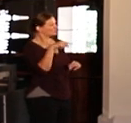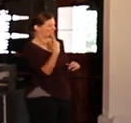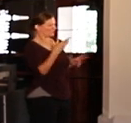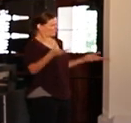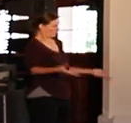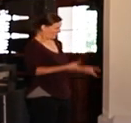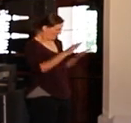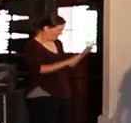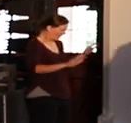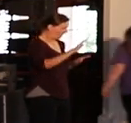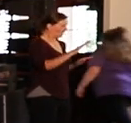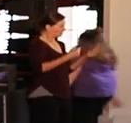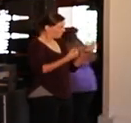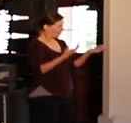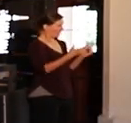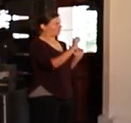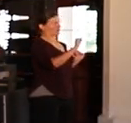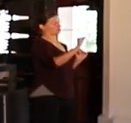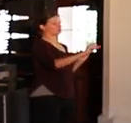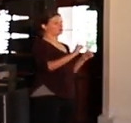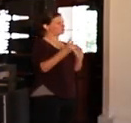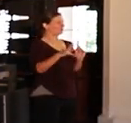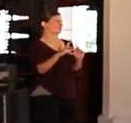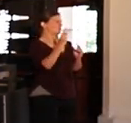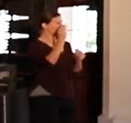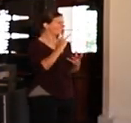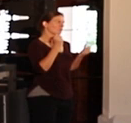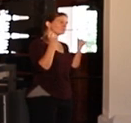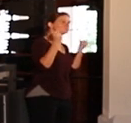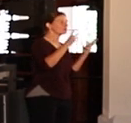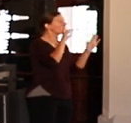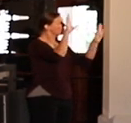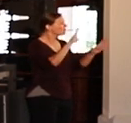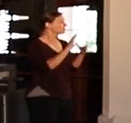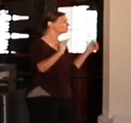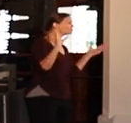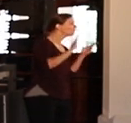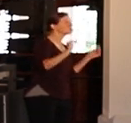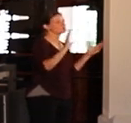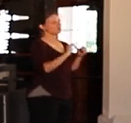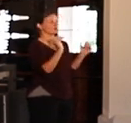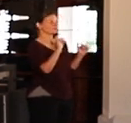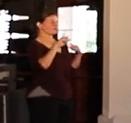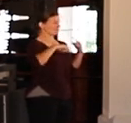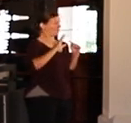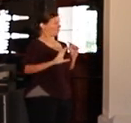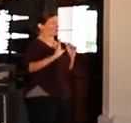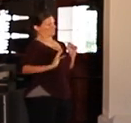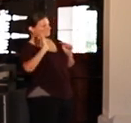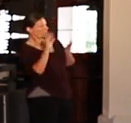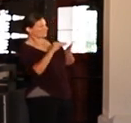them here at Agnes Scott, but they have told me amazing stories about what their students have